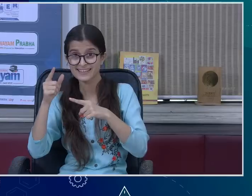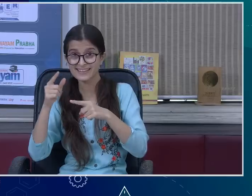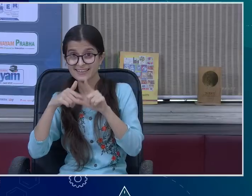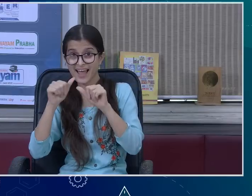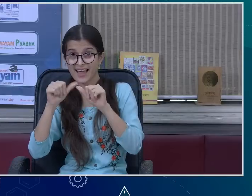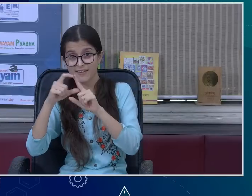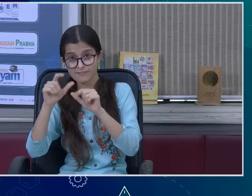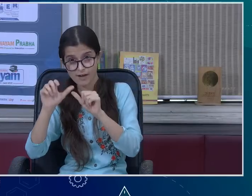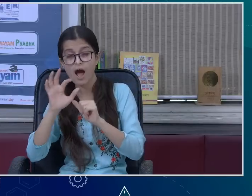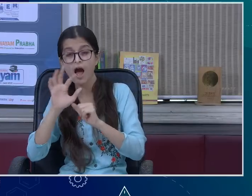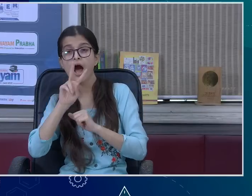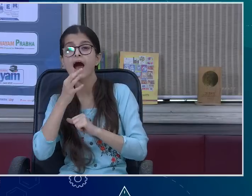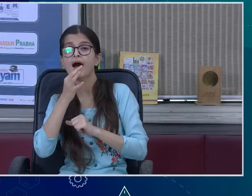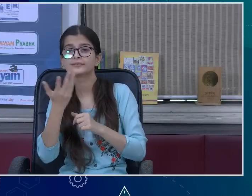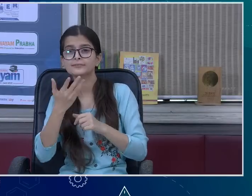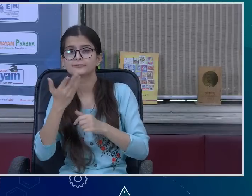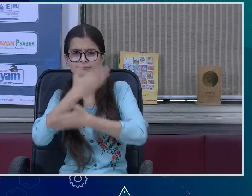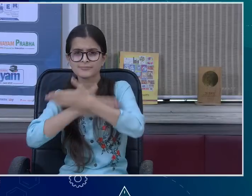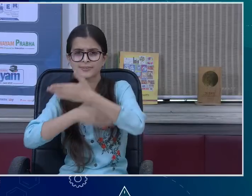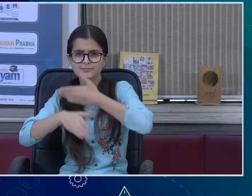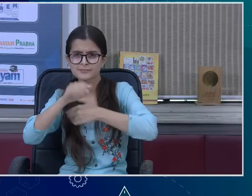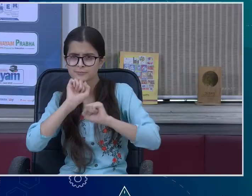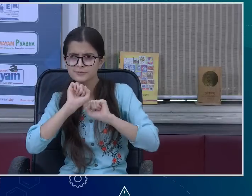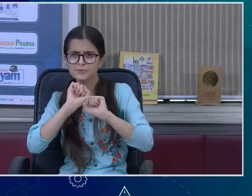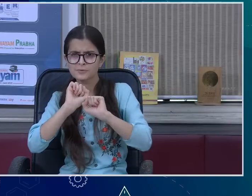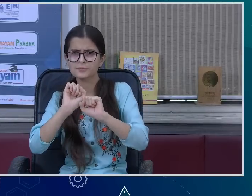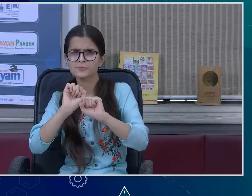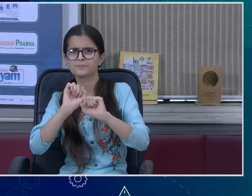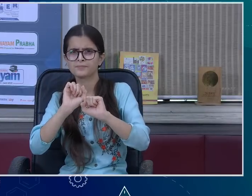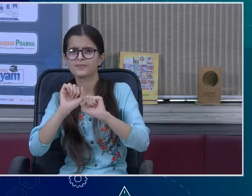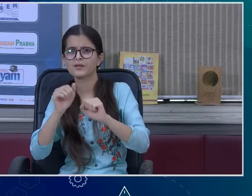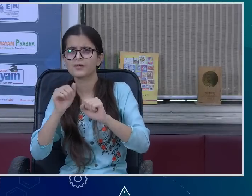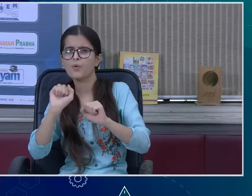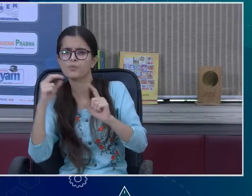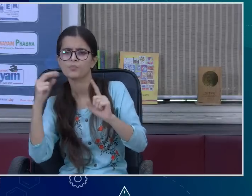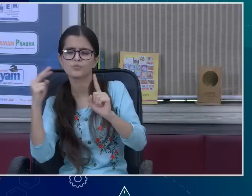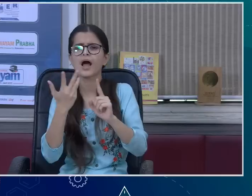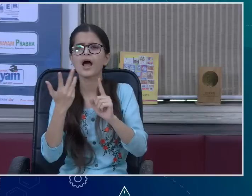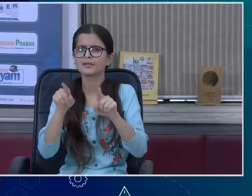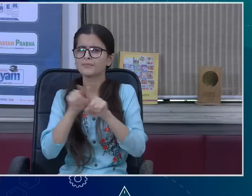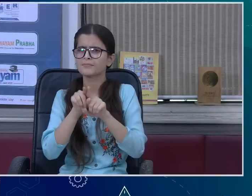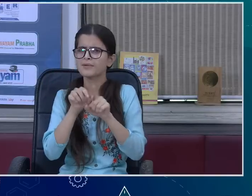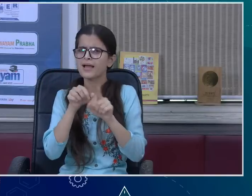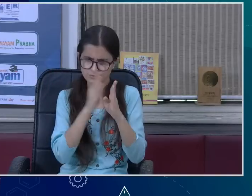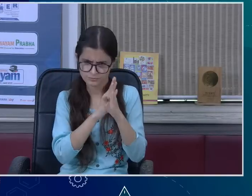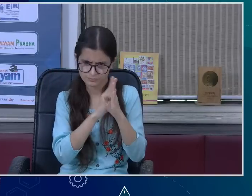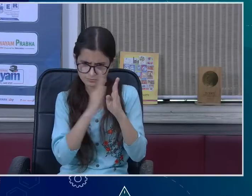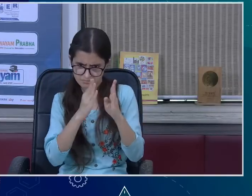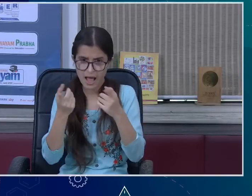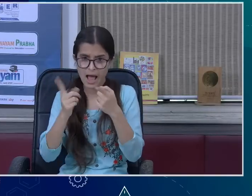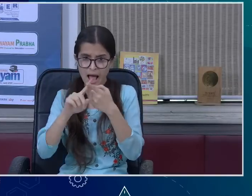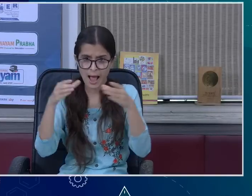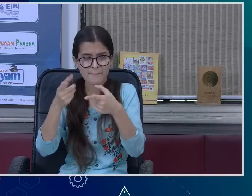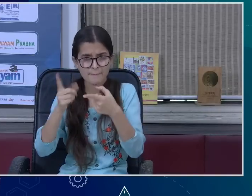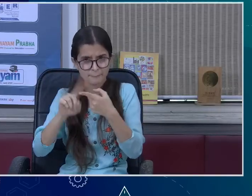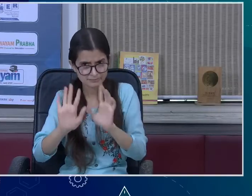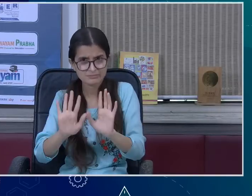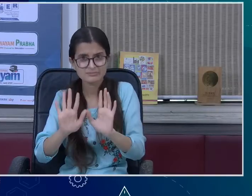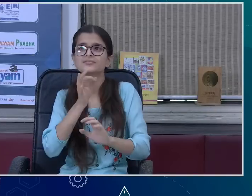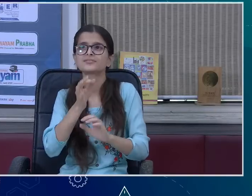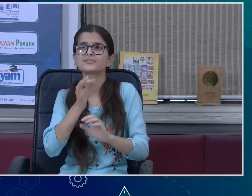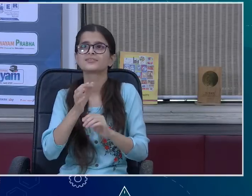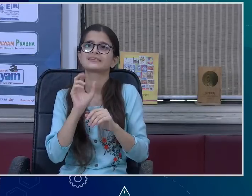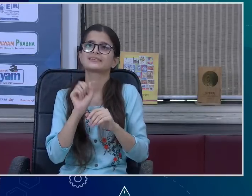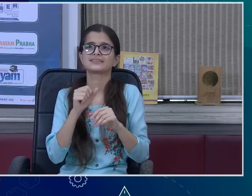also found in adults too? I mean, is there any relevance with the age group as well? Yeah, I myself is a dyslexic